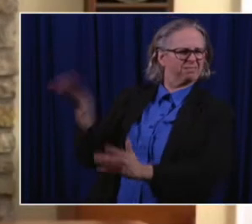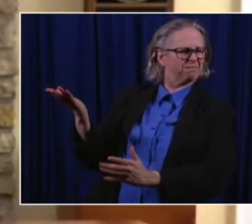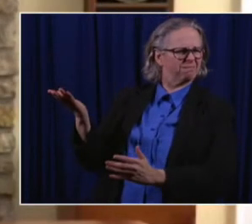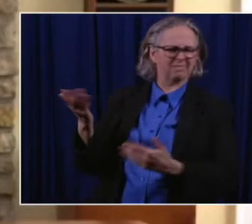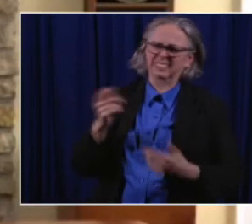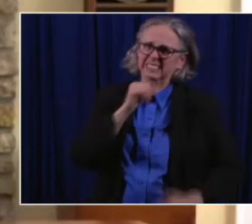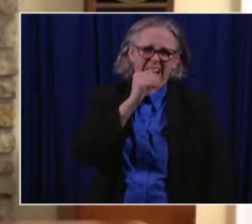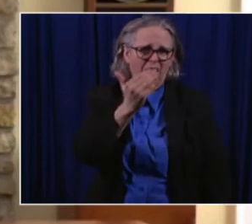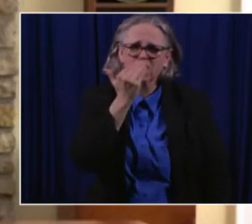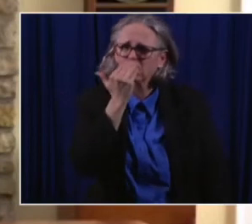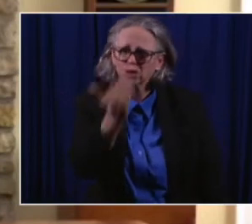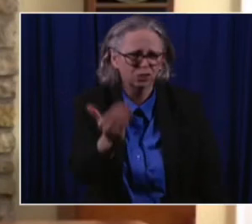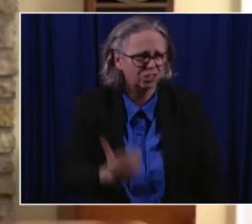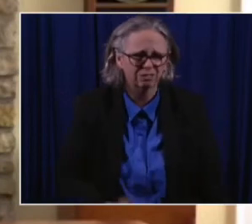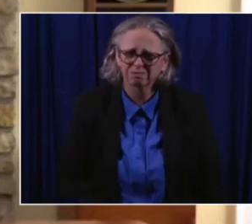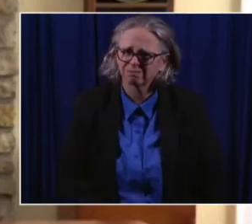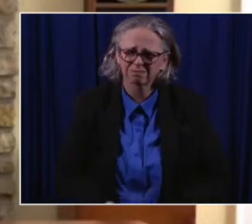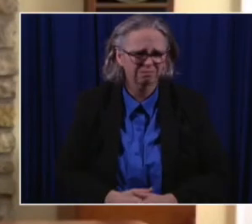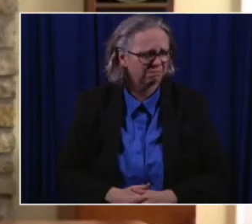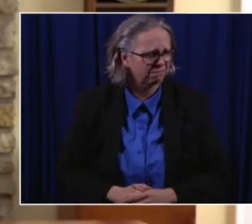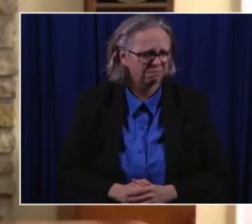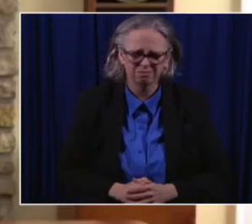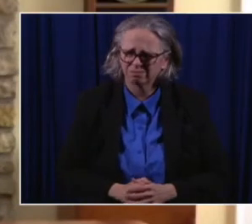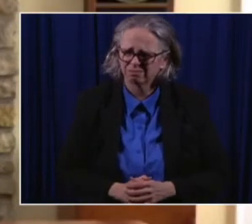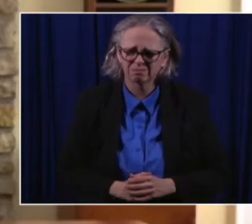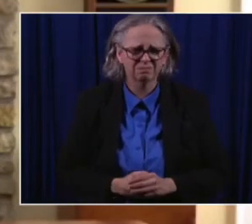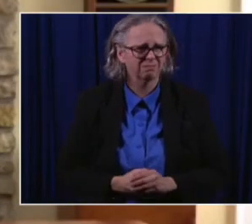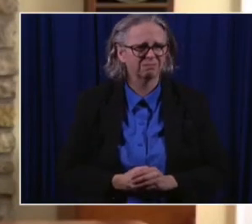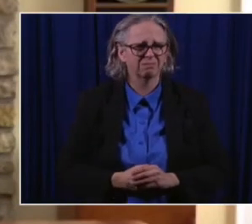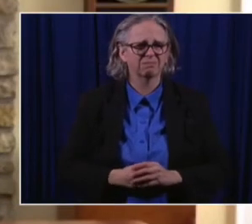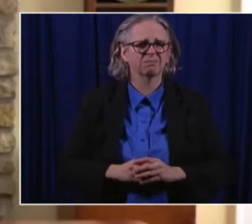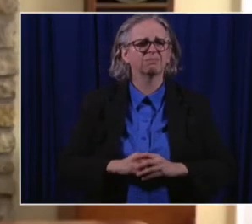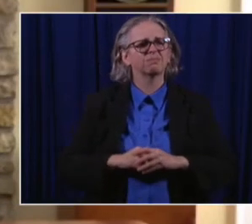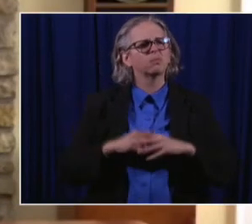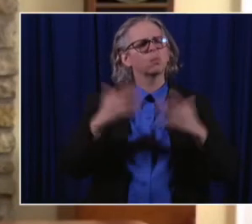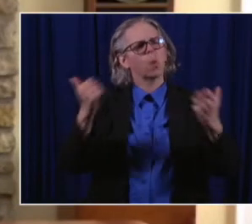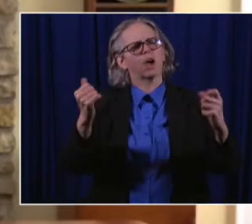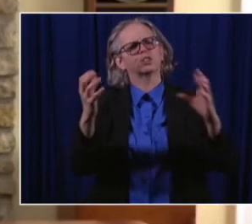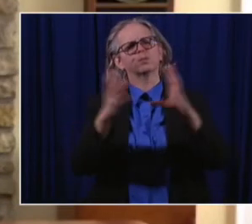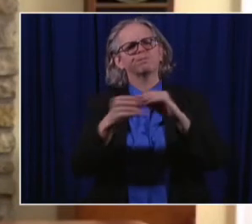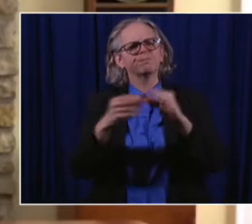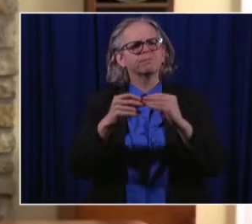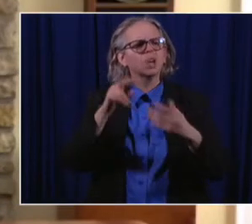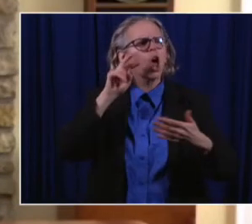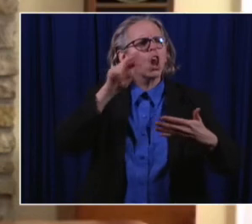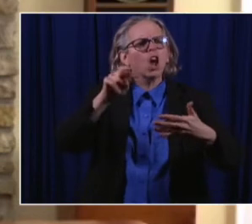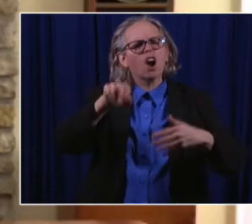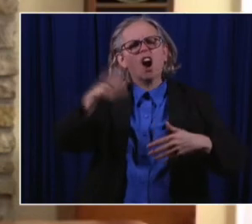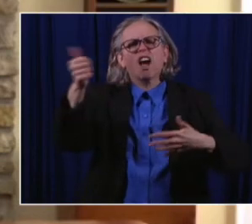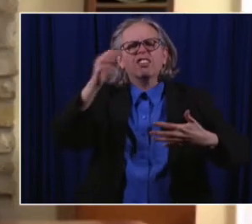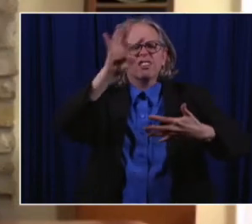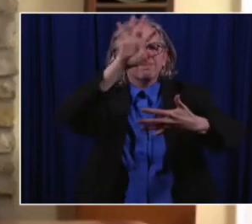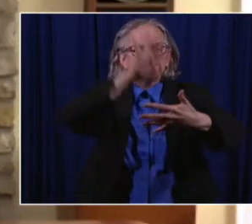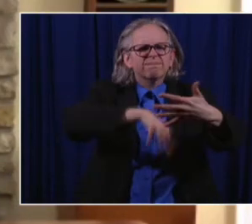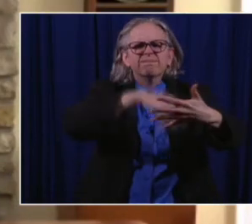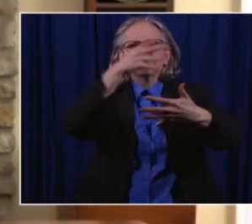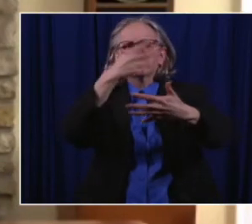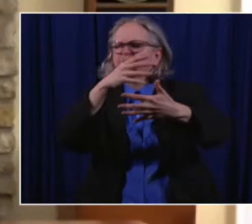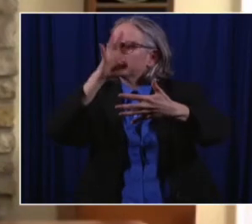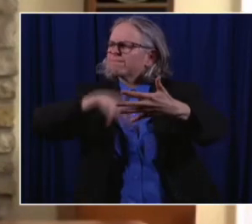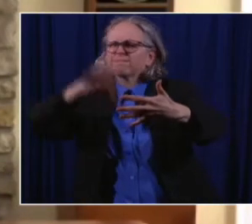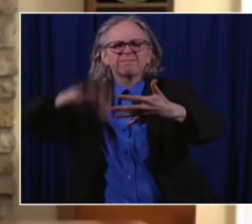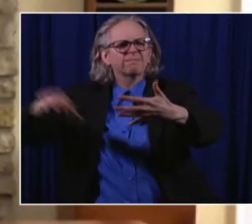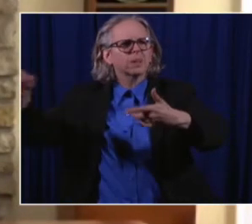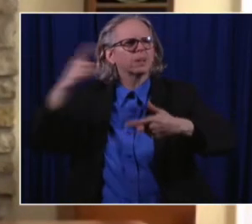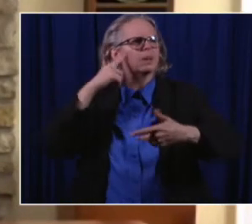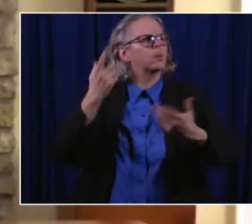I want to go now and look at the chart that we've been putting up for a few months. And